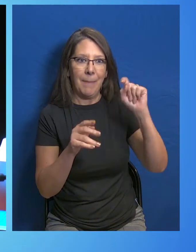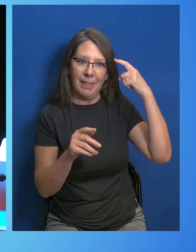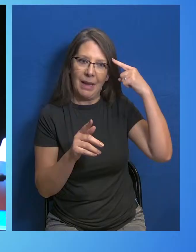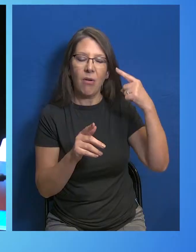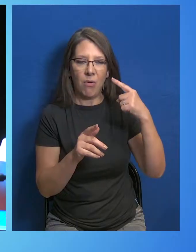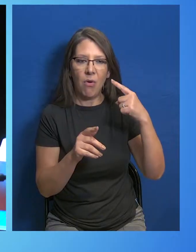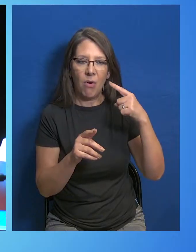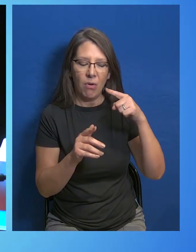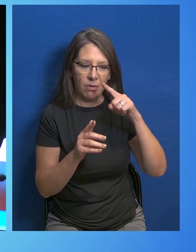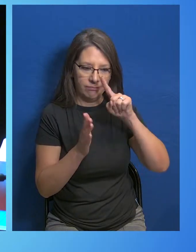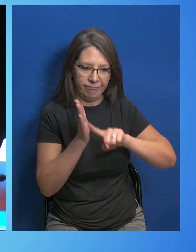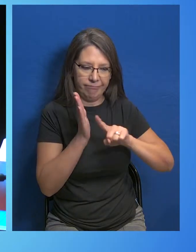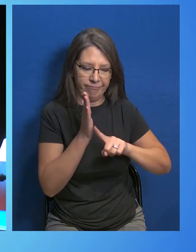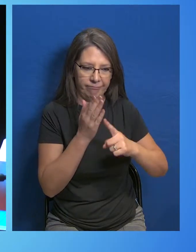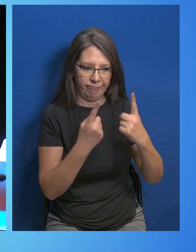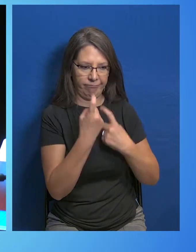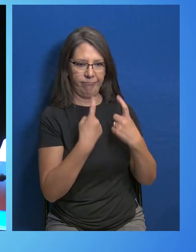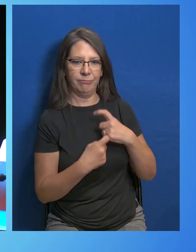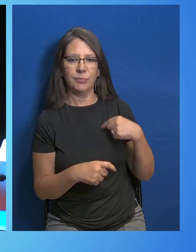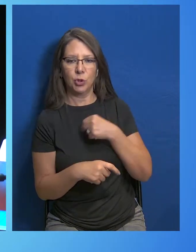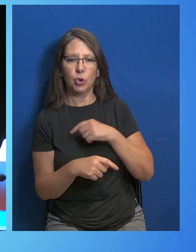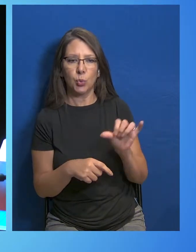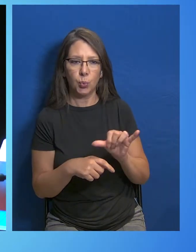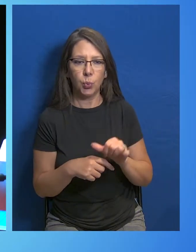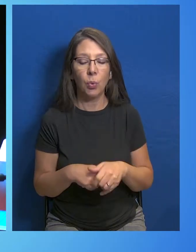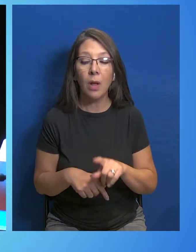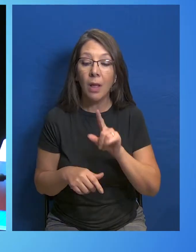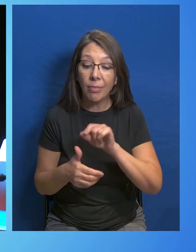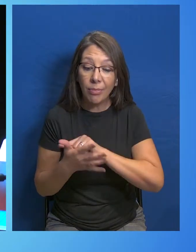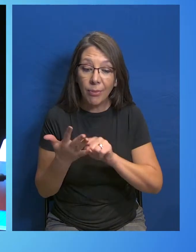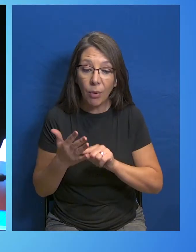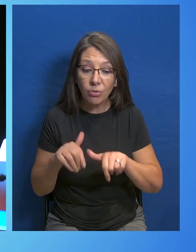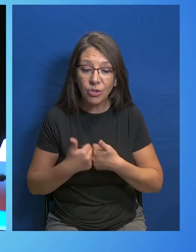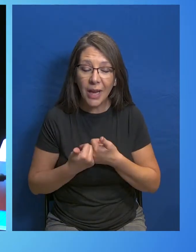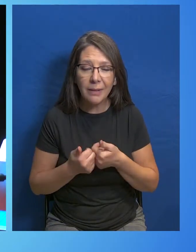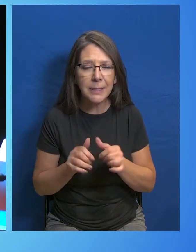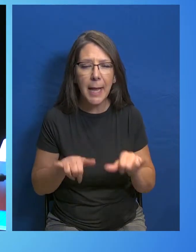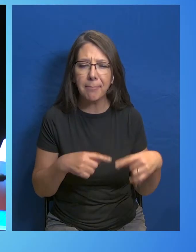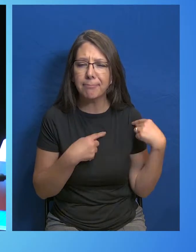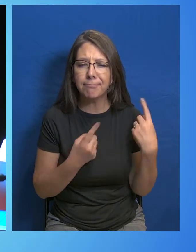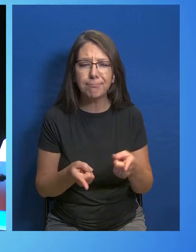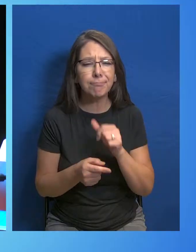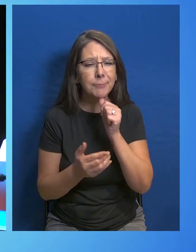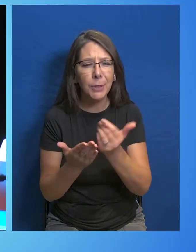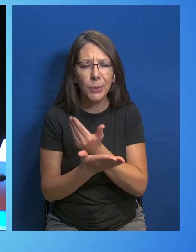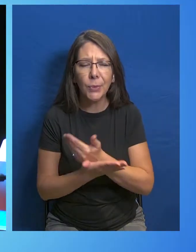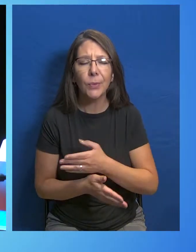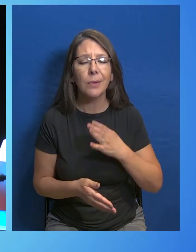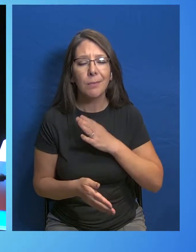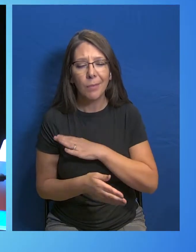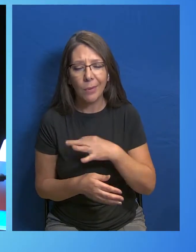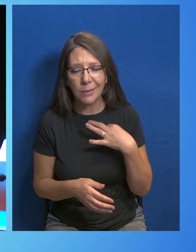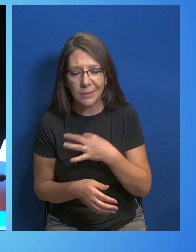I remind everyone that these financial challenges are not new. The board staff, the